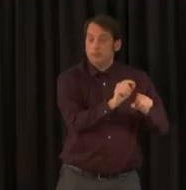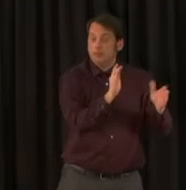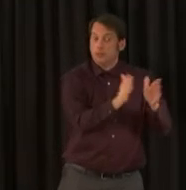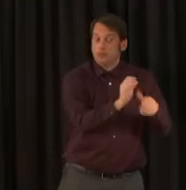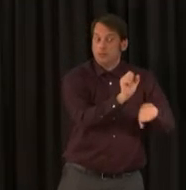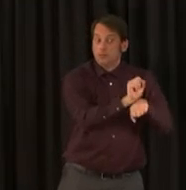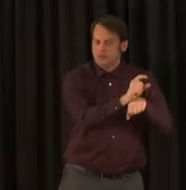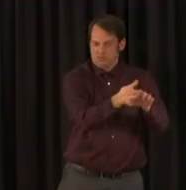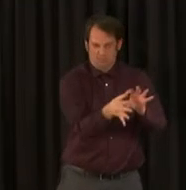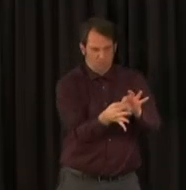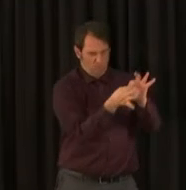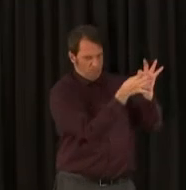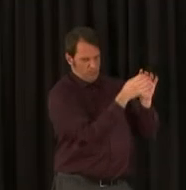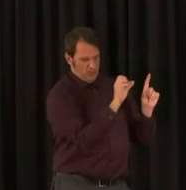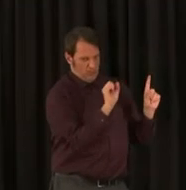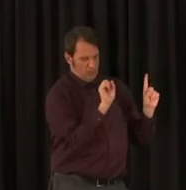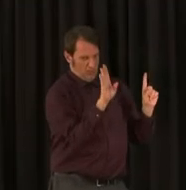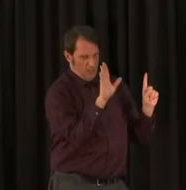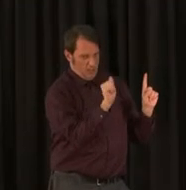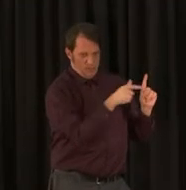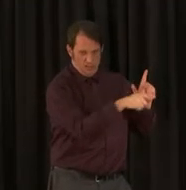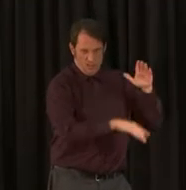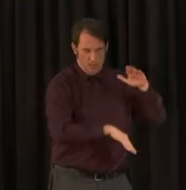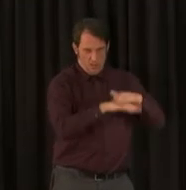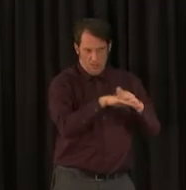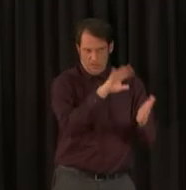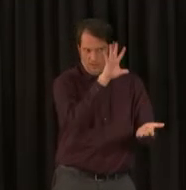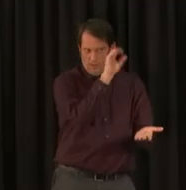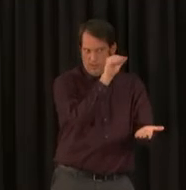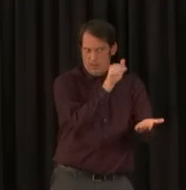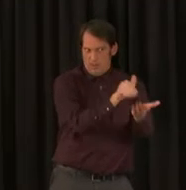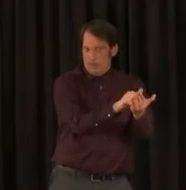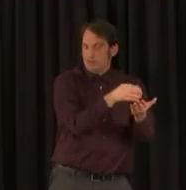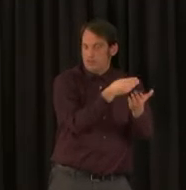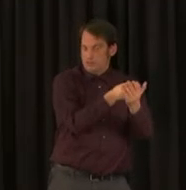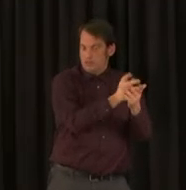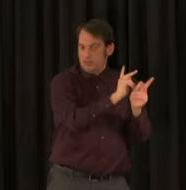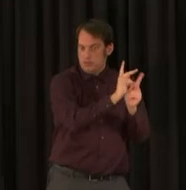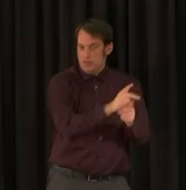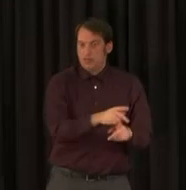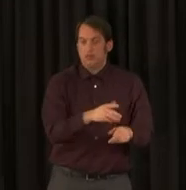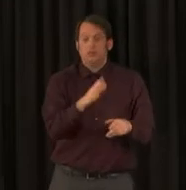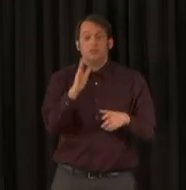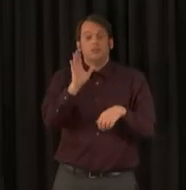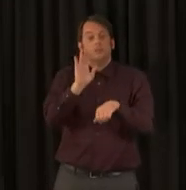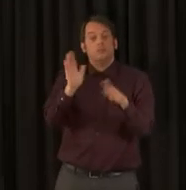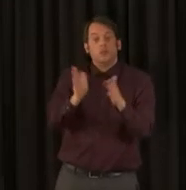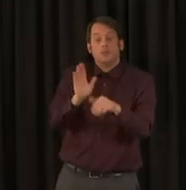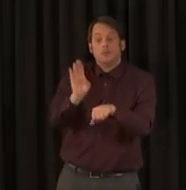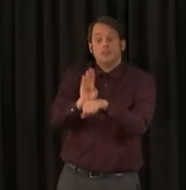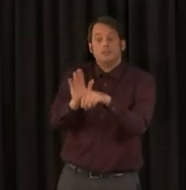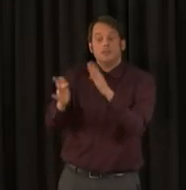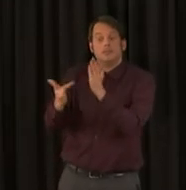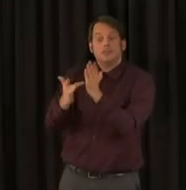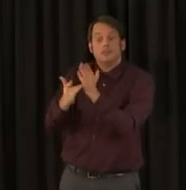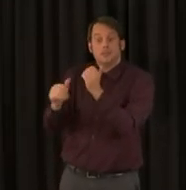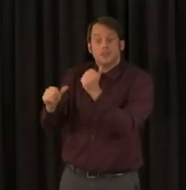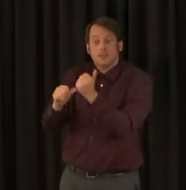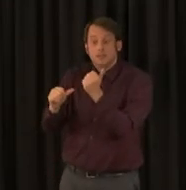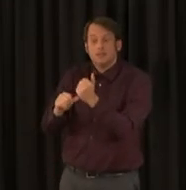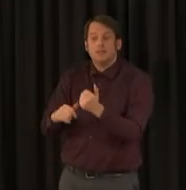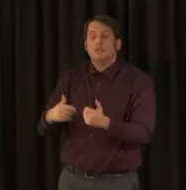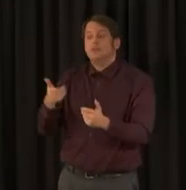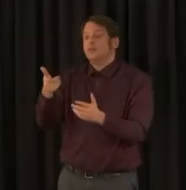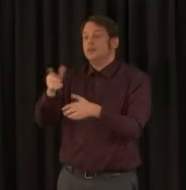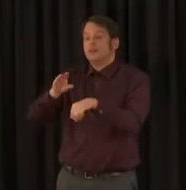up to $50,000. We do have small business technical assistance, business advice, which can range